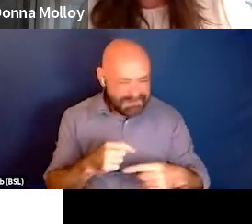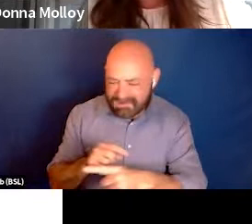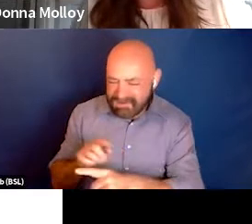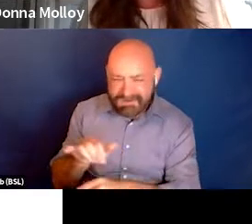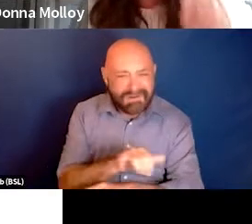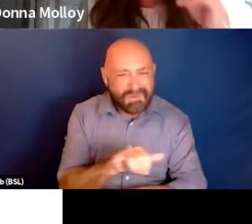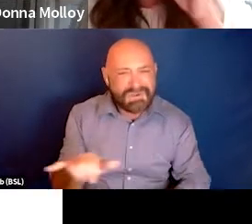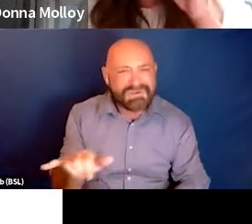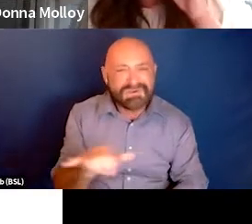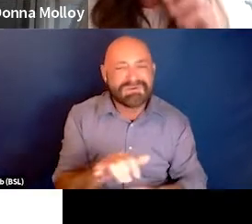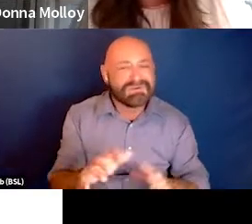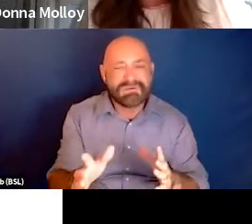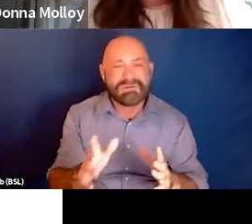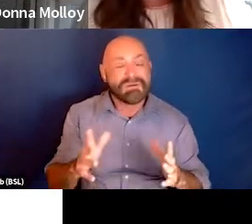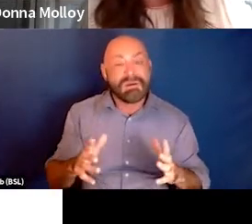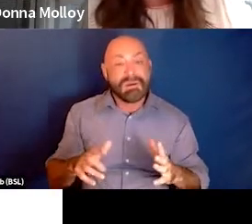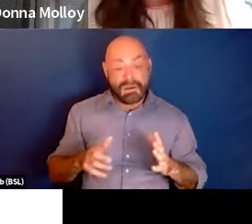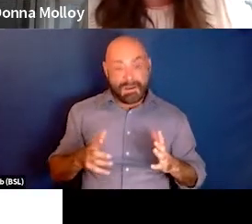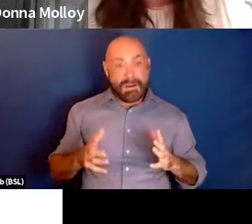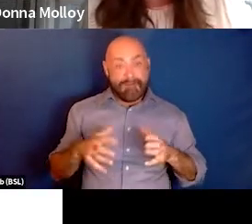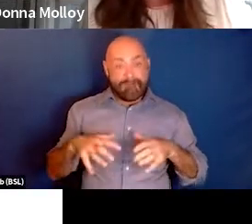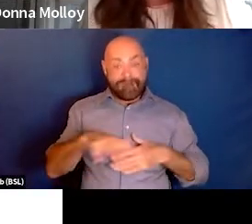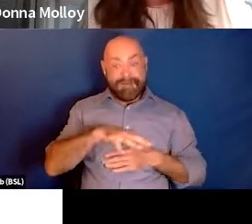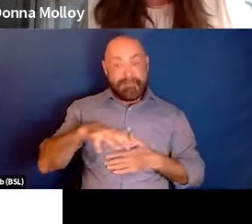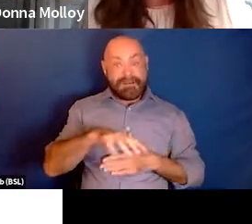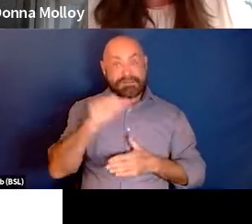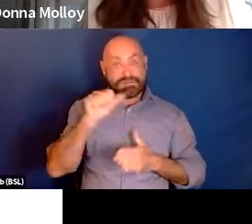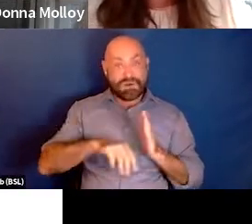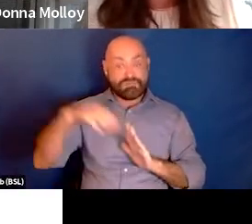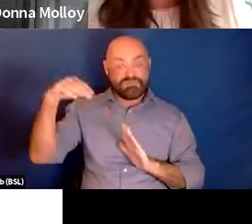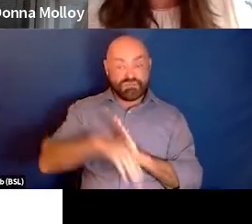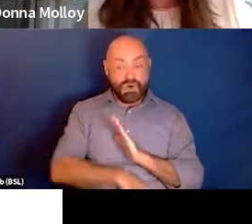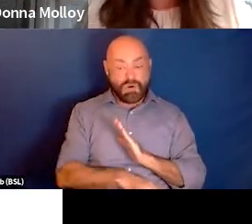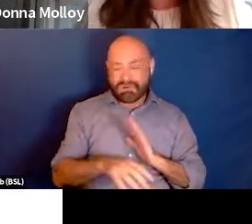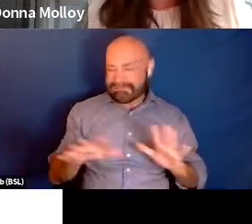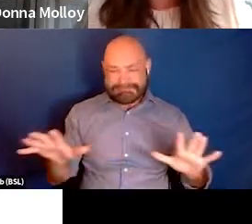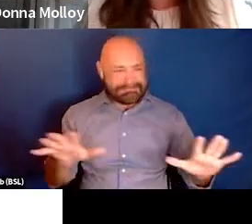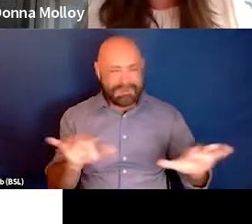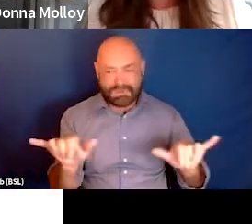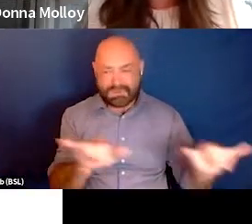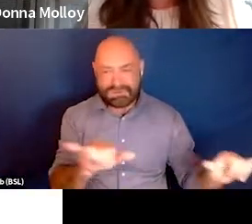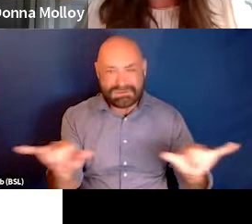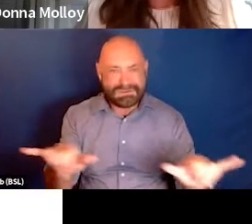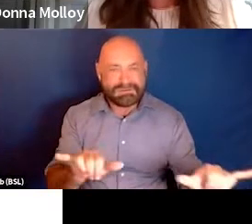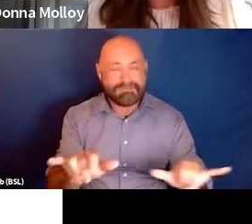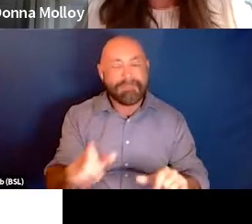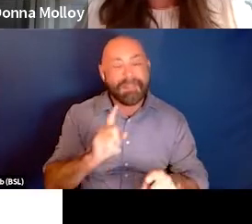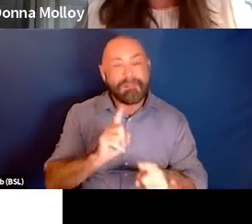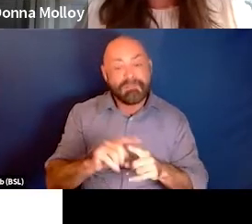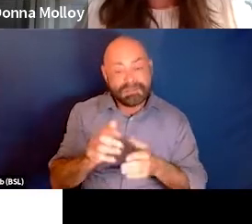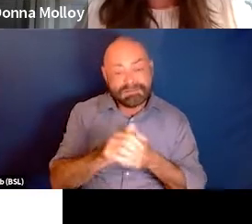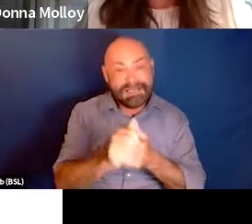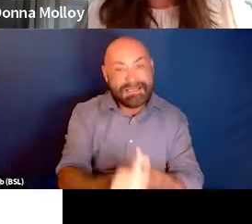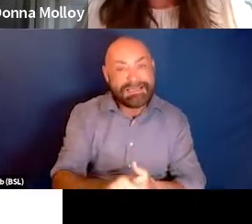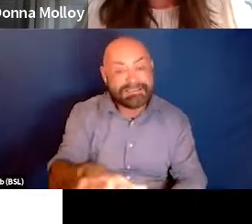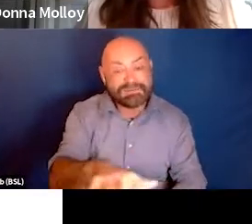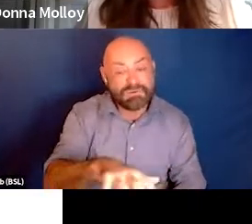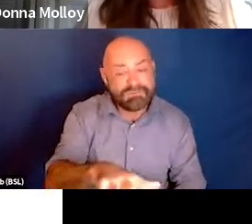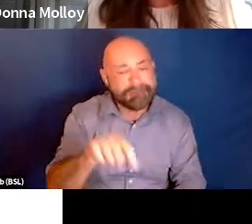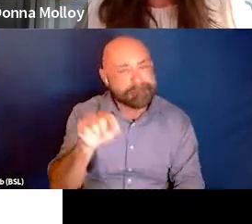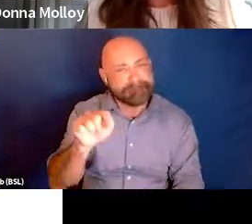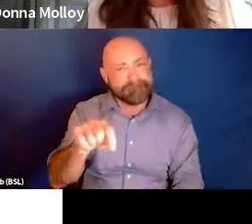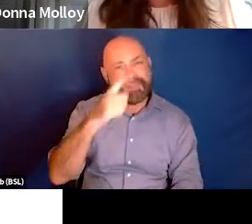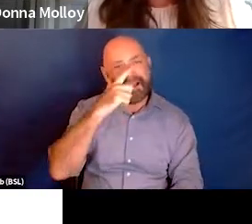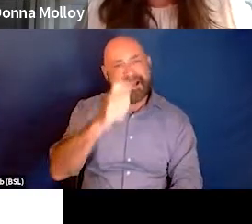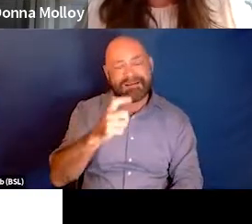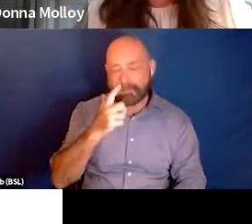available until things start to go seriously wrong. And we also know that those leading services locally can often find it difficult